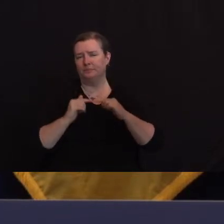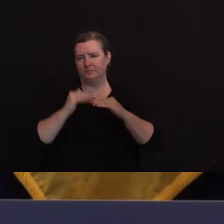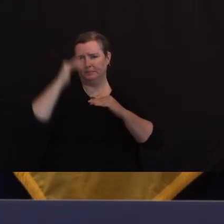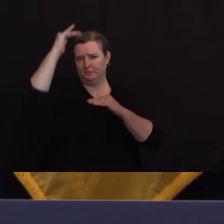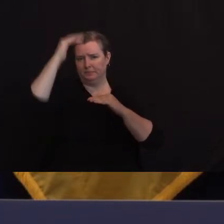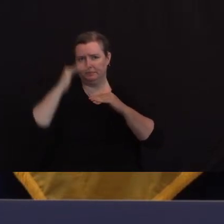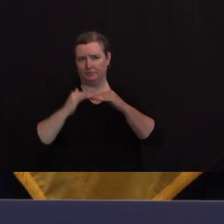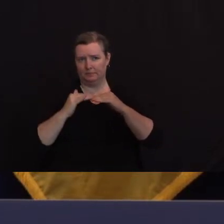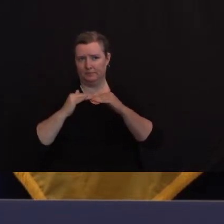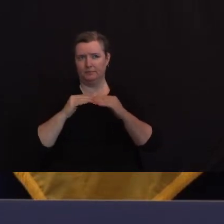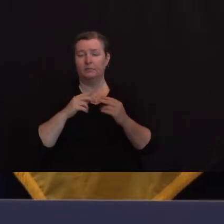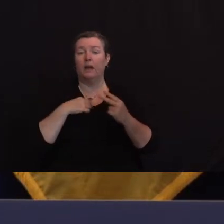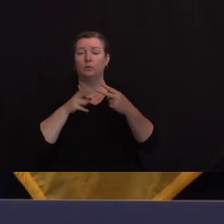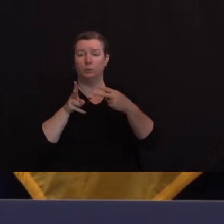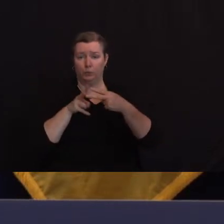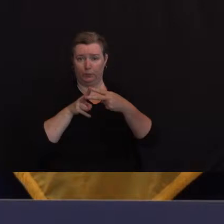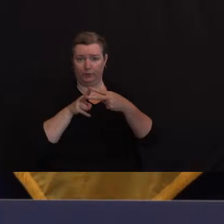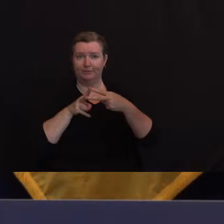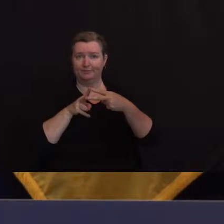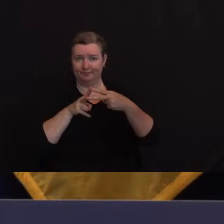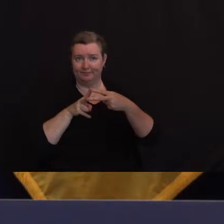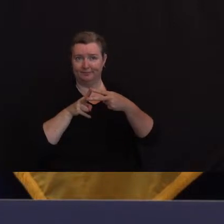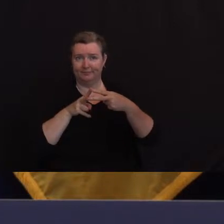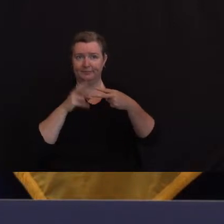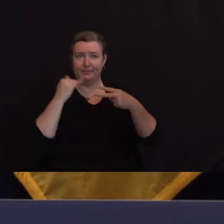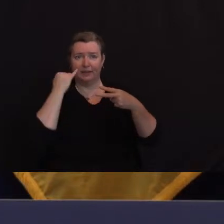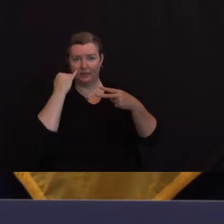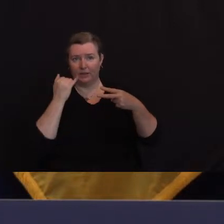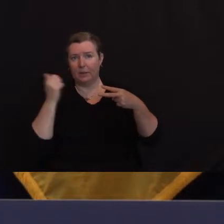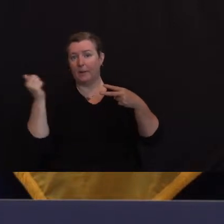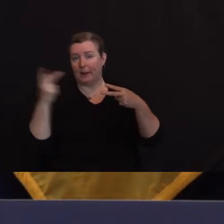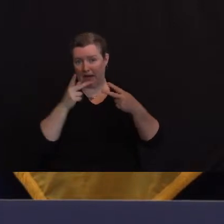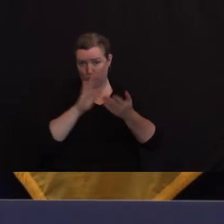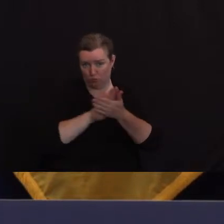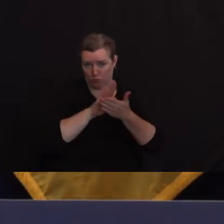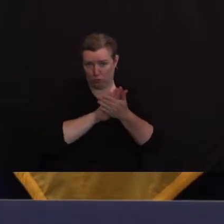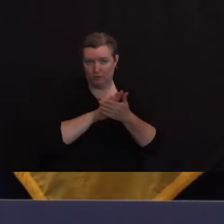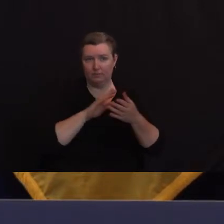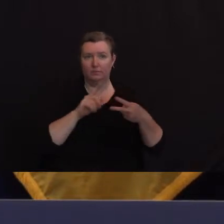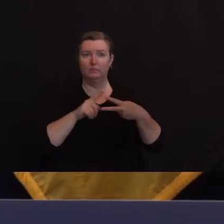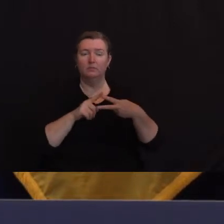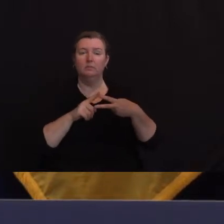principles in terms of back to school. One, most importantly, keep everybody safe.